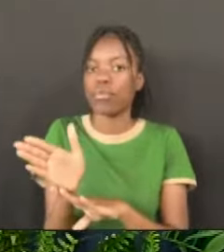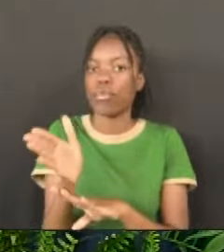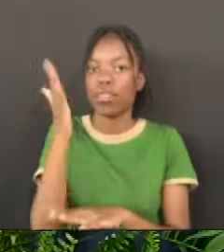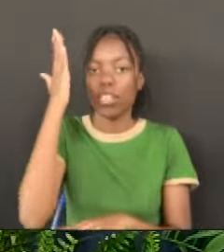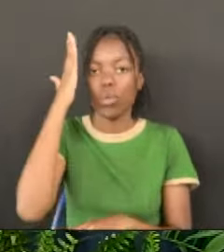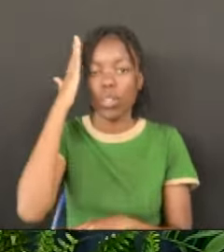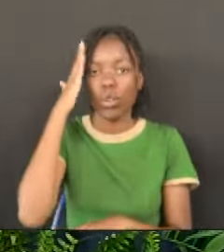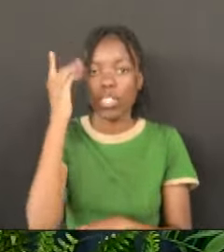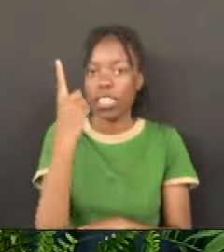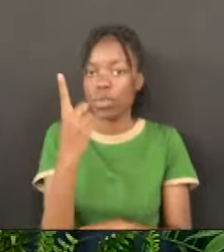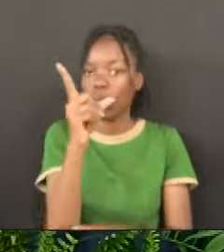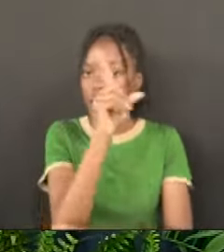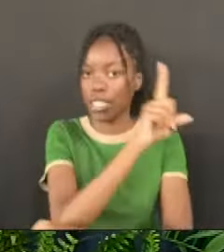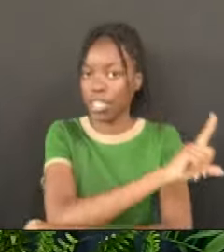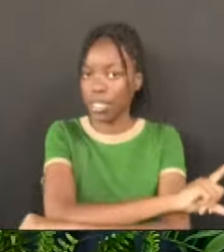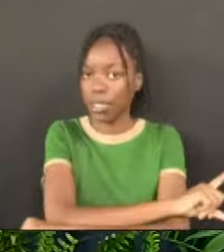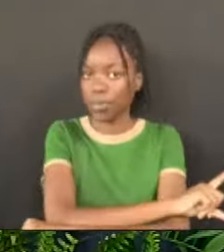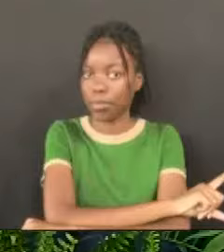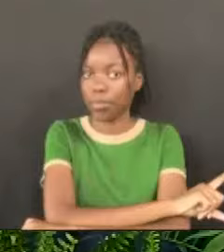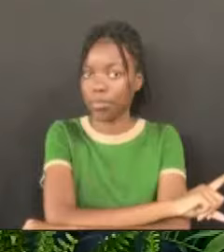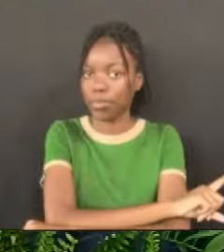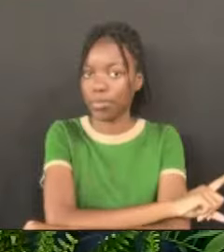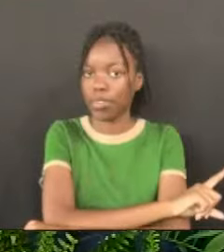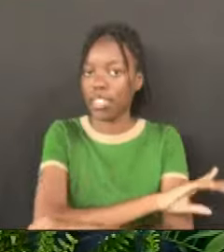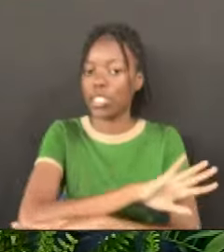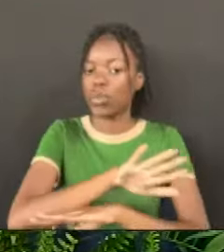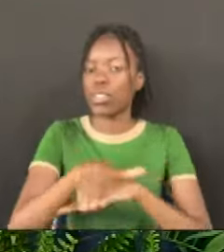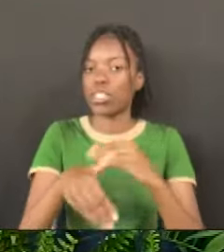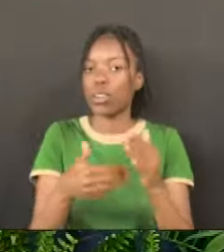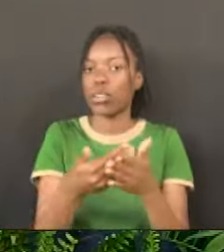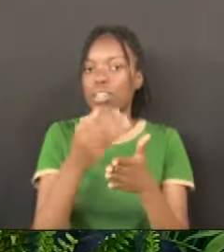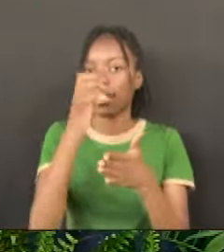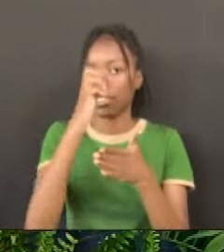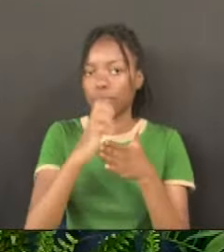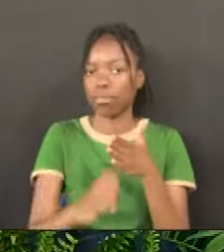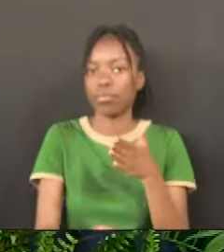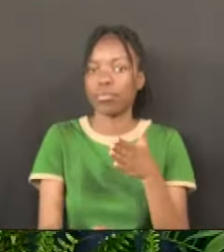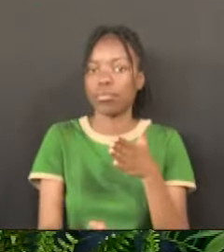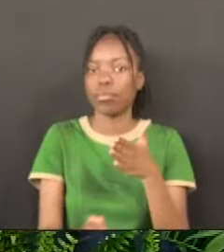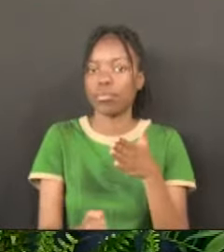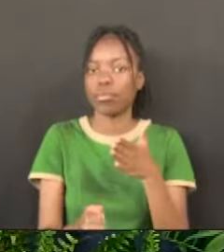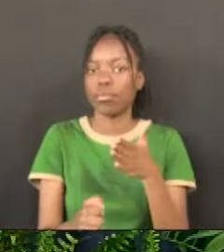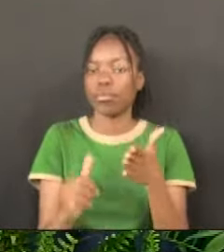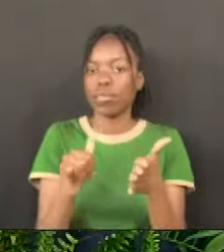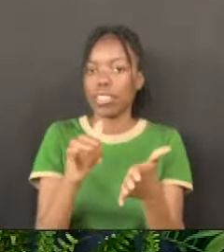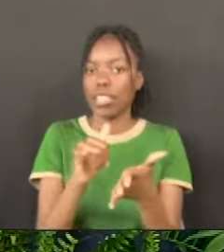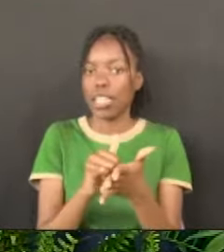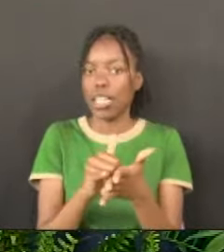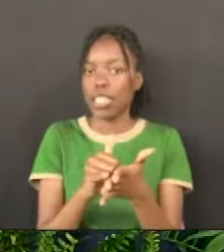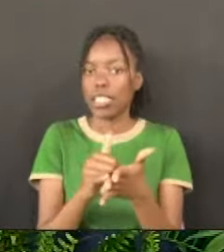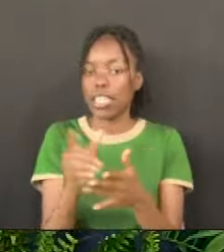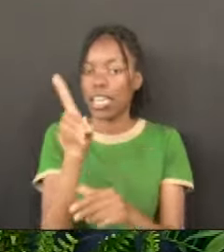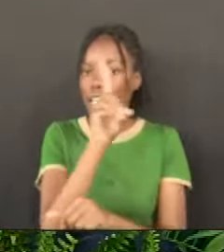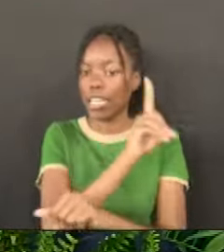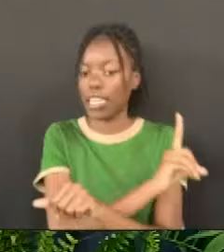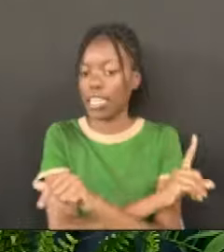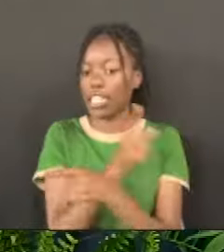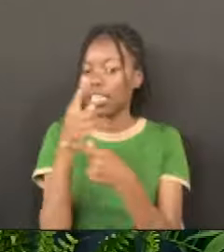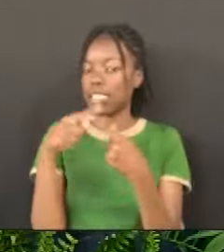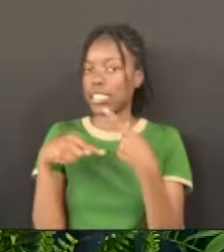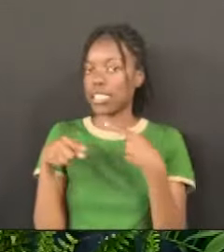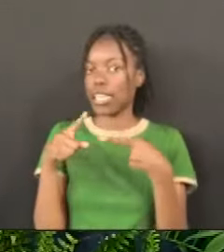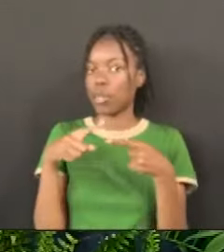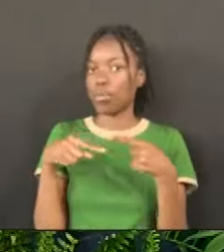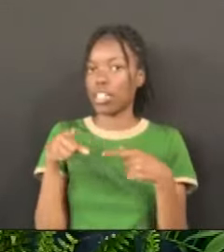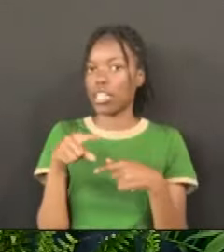day it shall come to pass that a day is coming when we